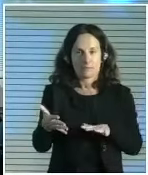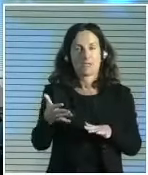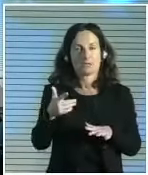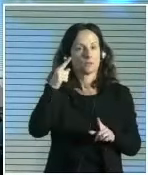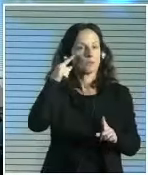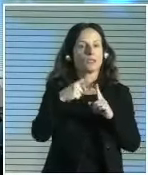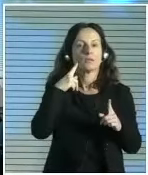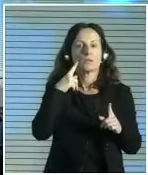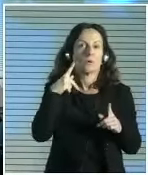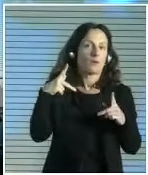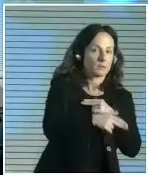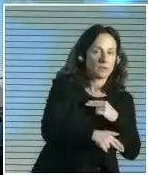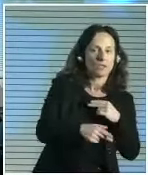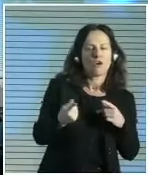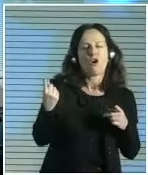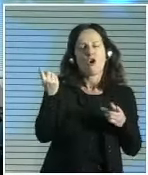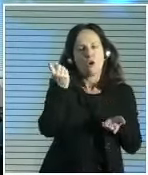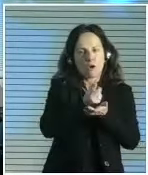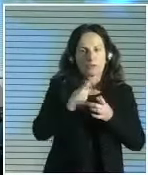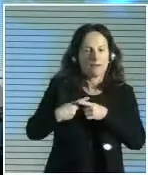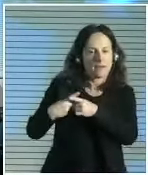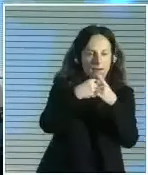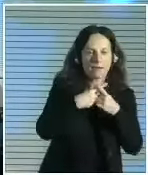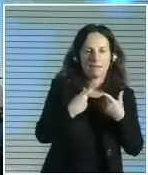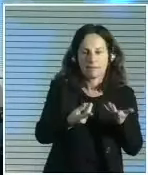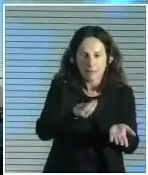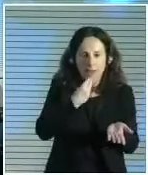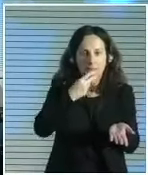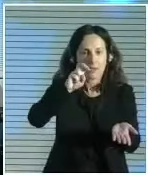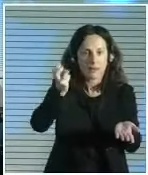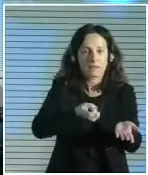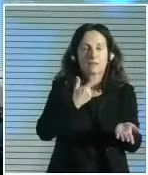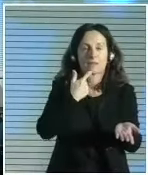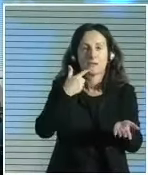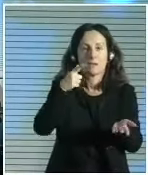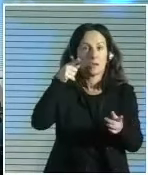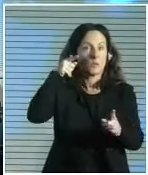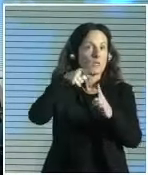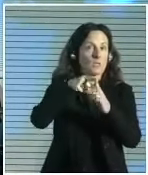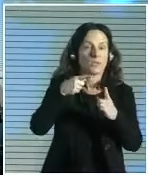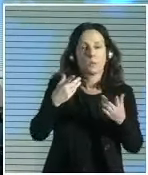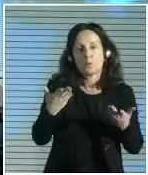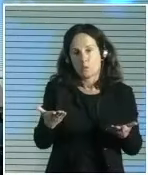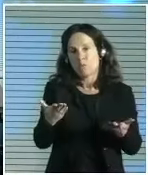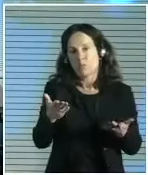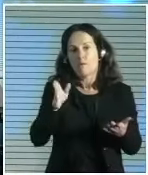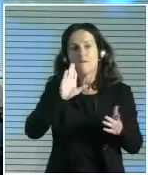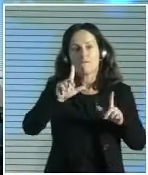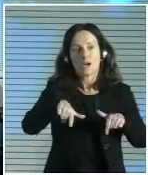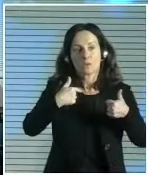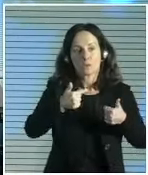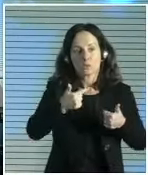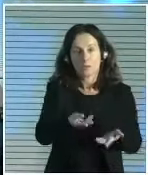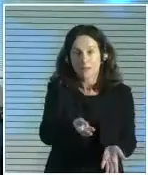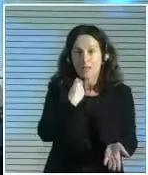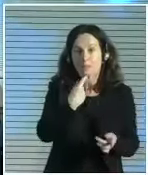food waste is minimized and what is left is prevented, or let's say, sorry, diverted from landfill, which is basically